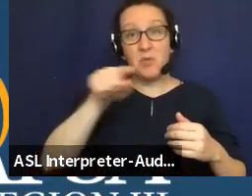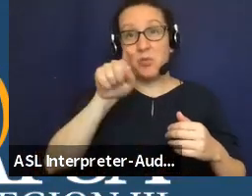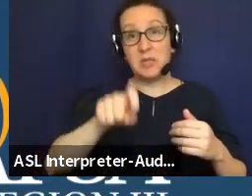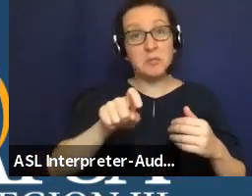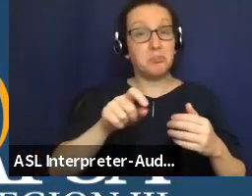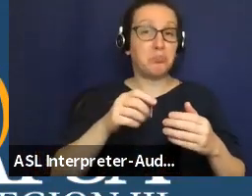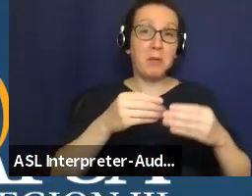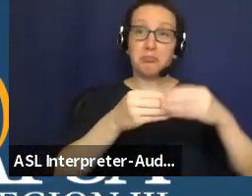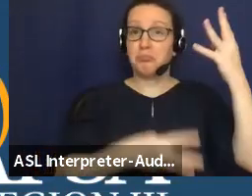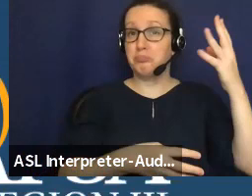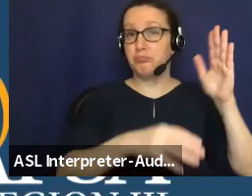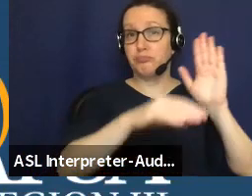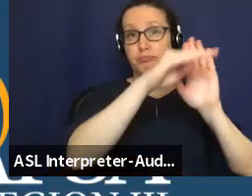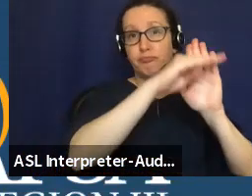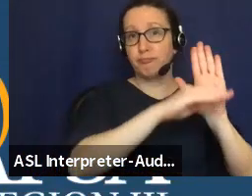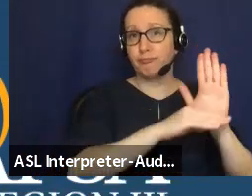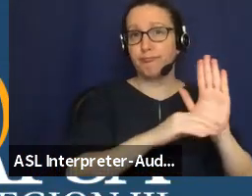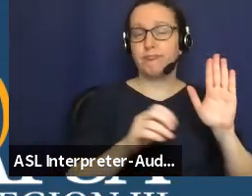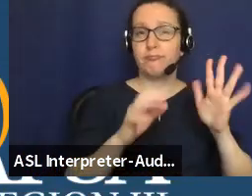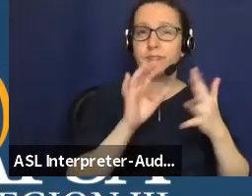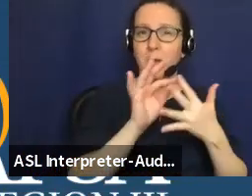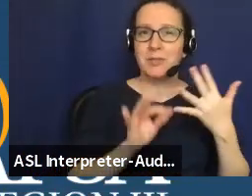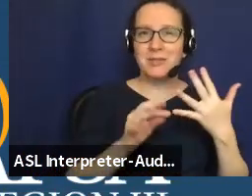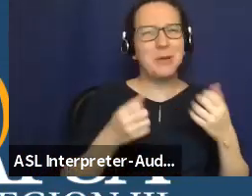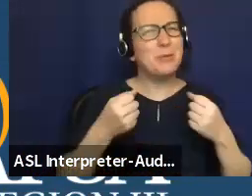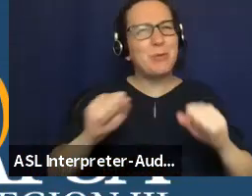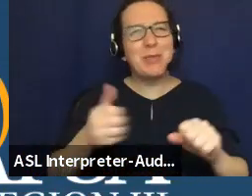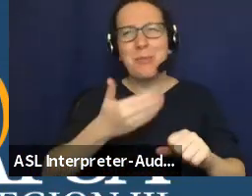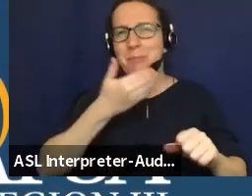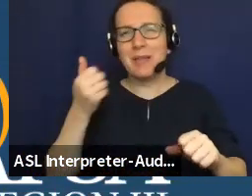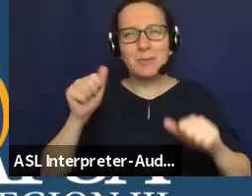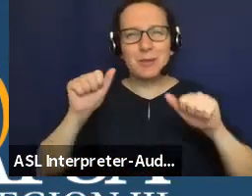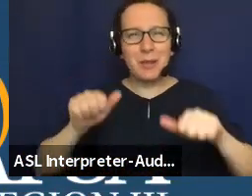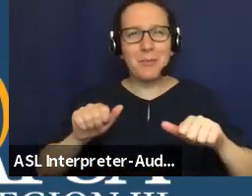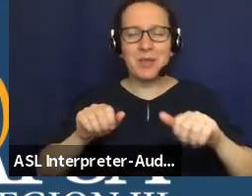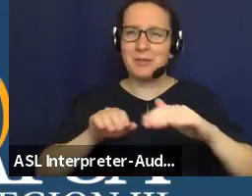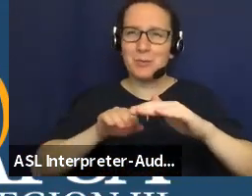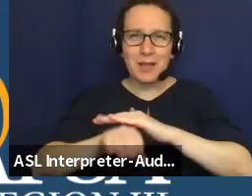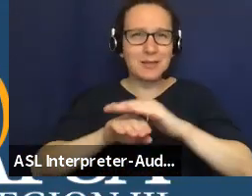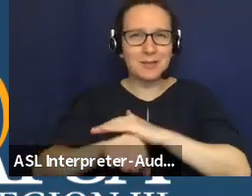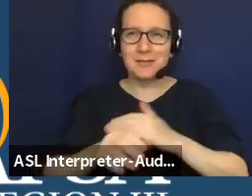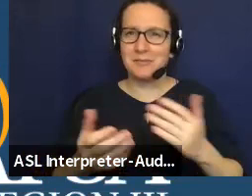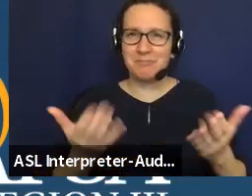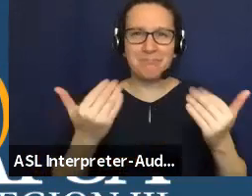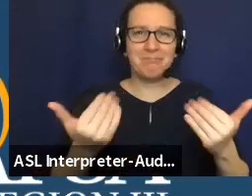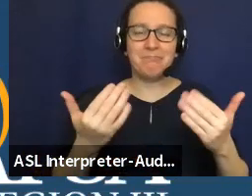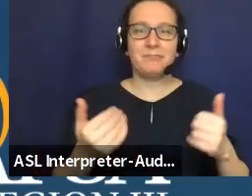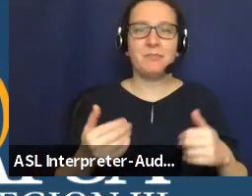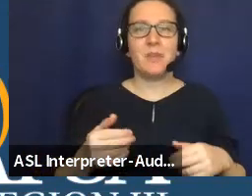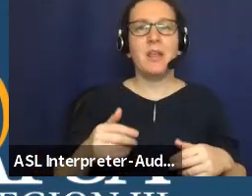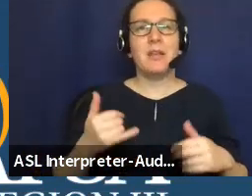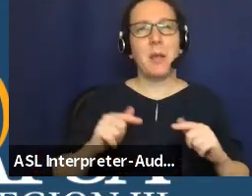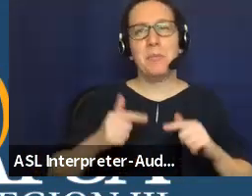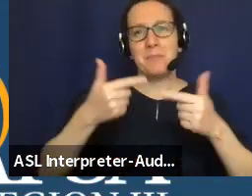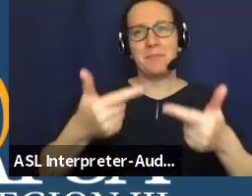effort of just continue to do the best we can be. This is what that document is. And then I'll turn it over to Monica if she